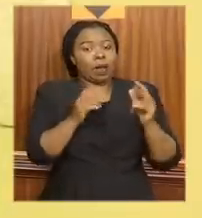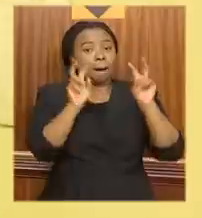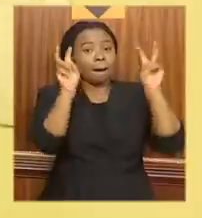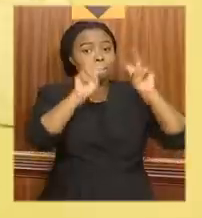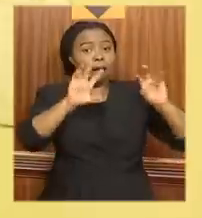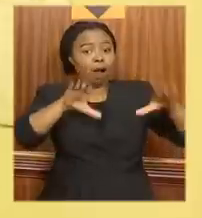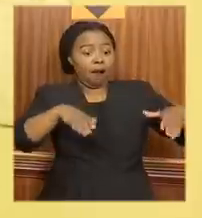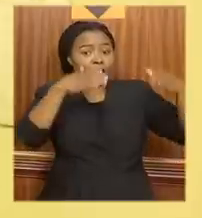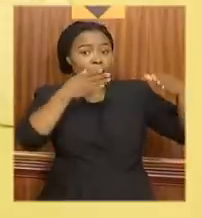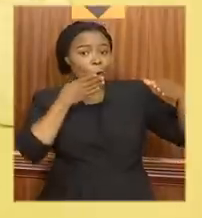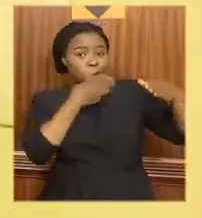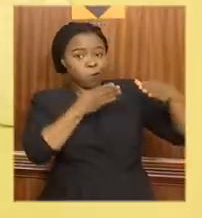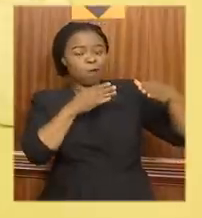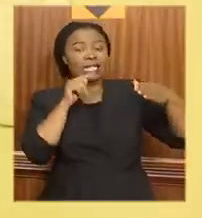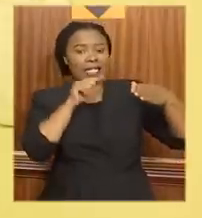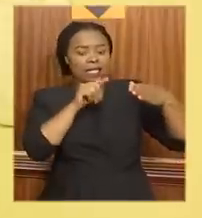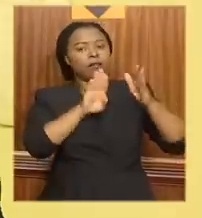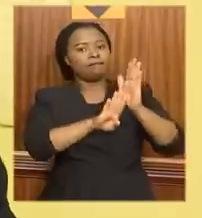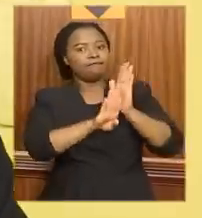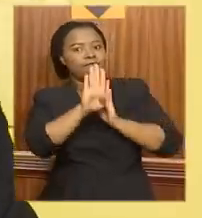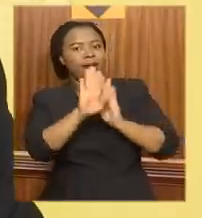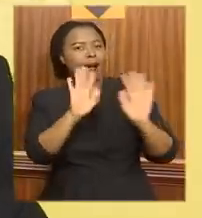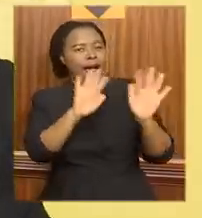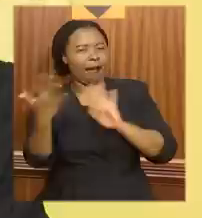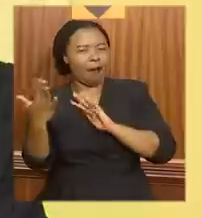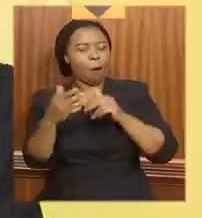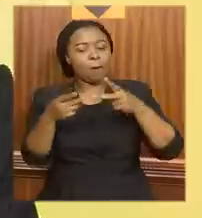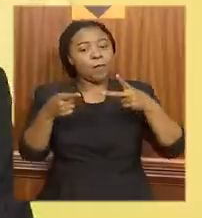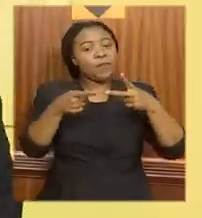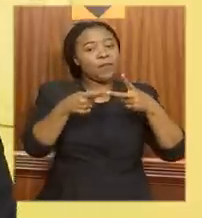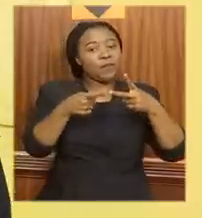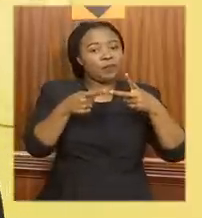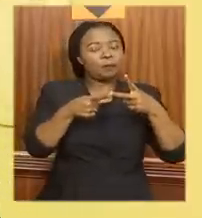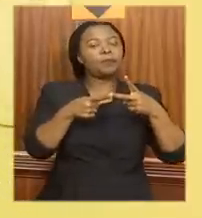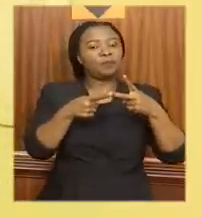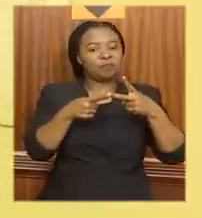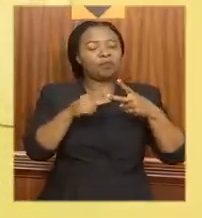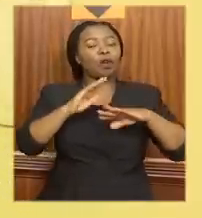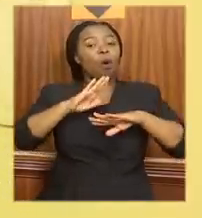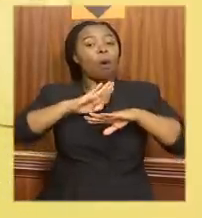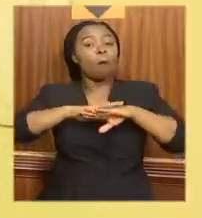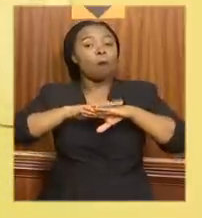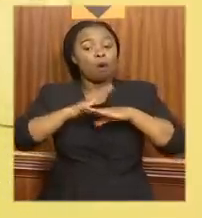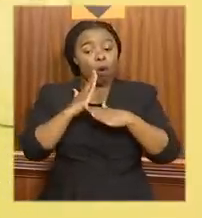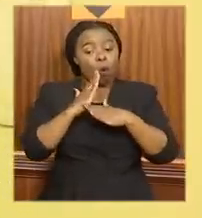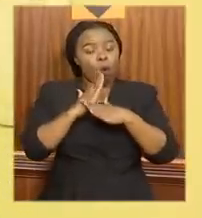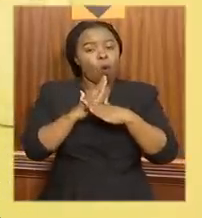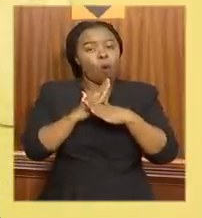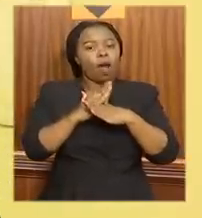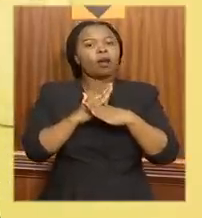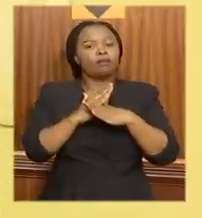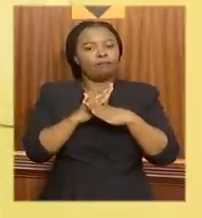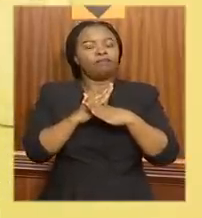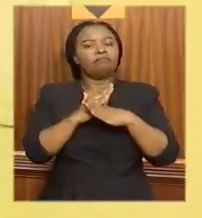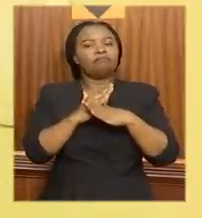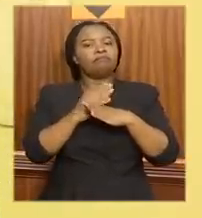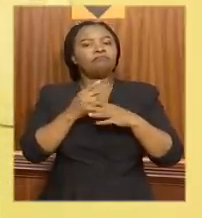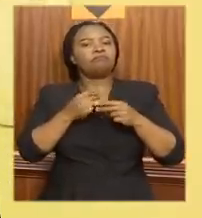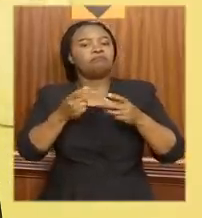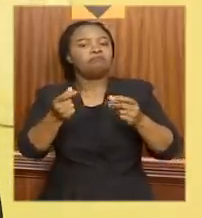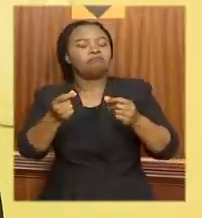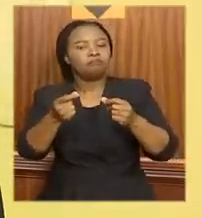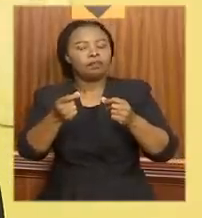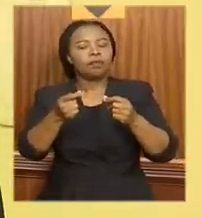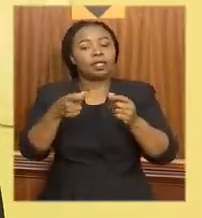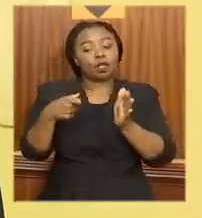stations. Secondly, these actions will accelerate the procurement of new